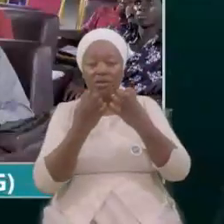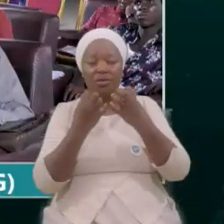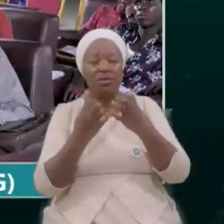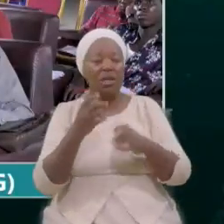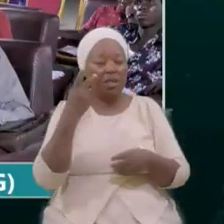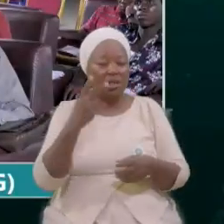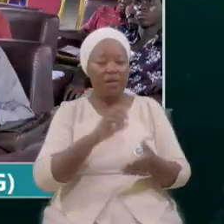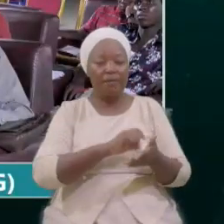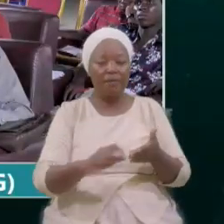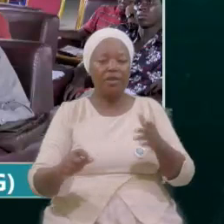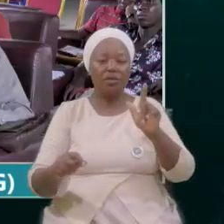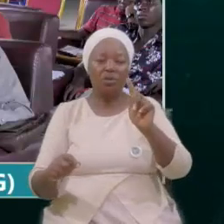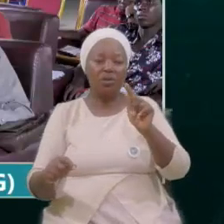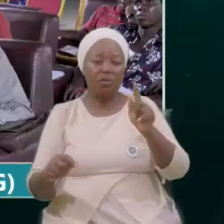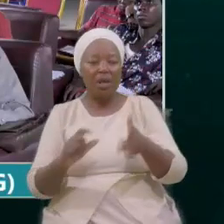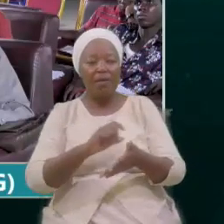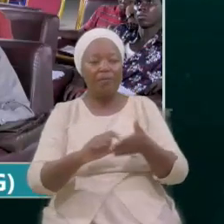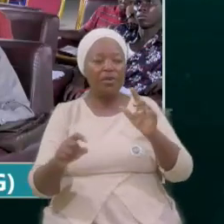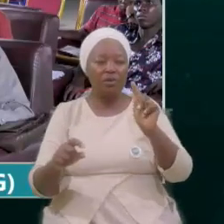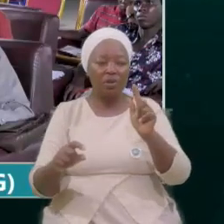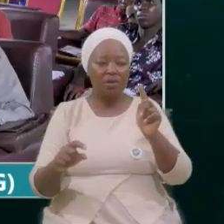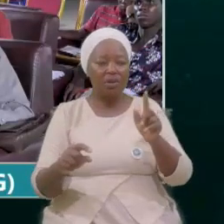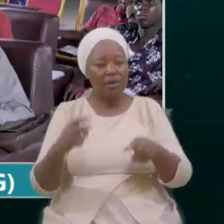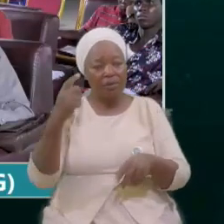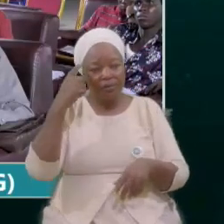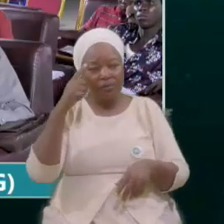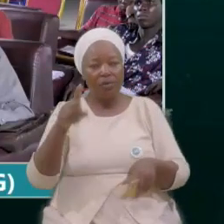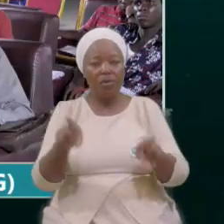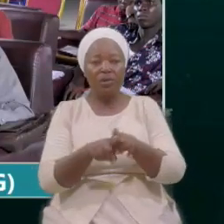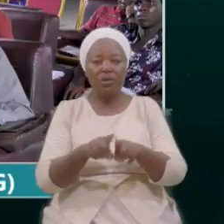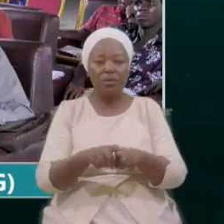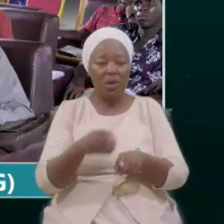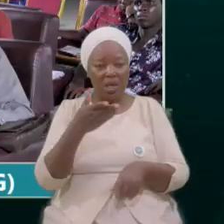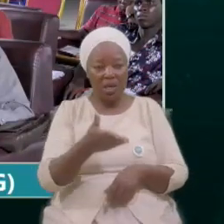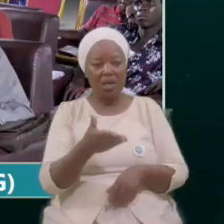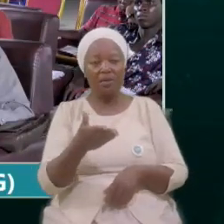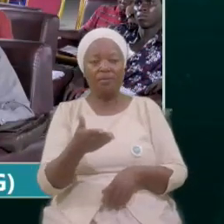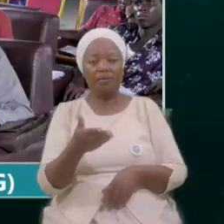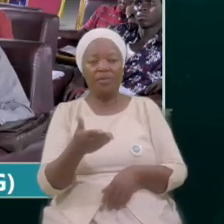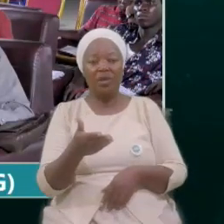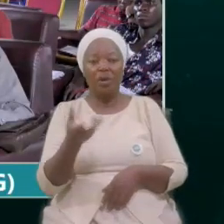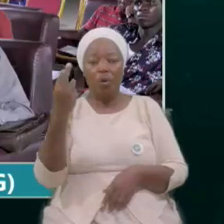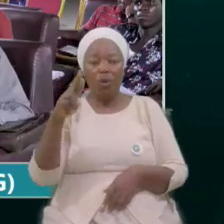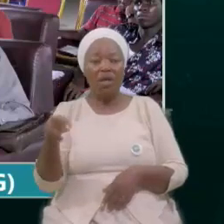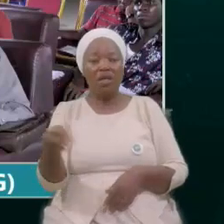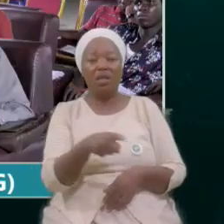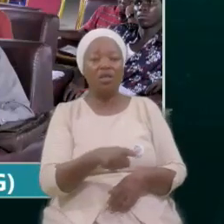21. In verse 21, for even hereunto were ye